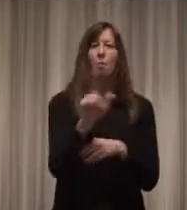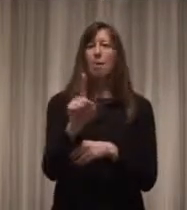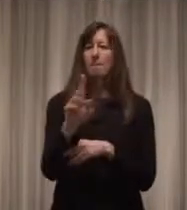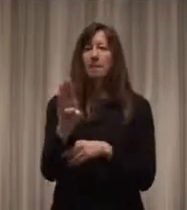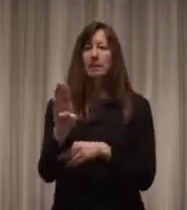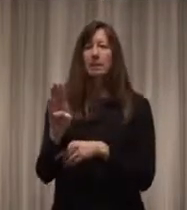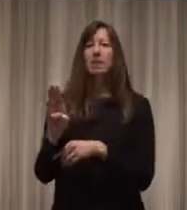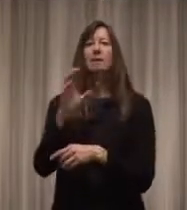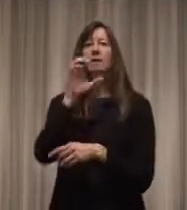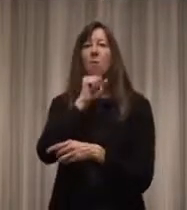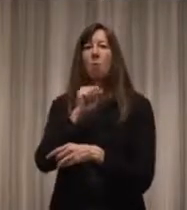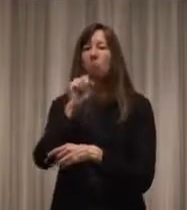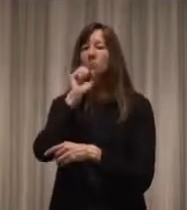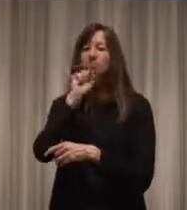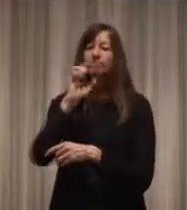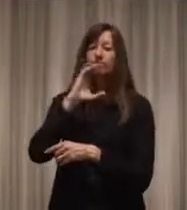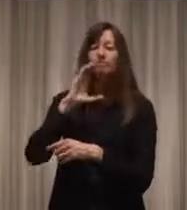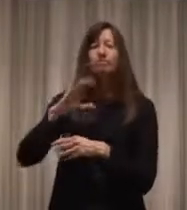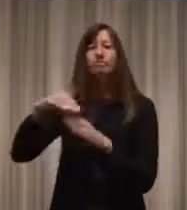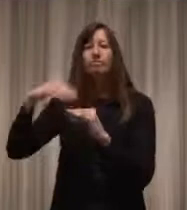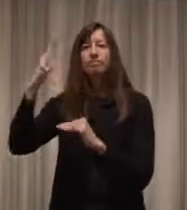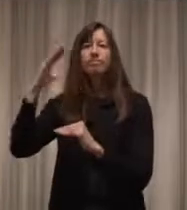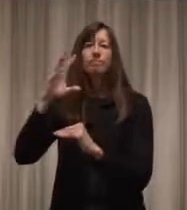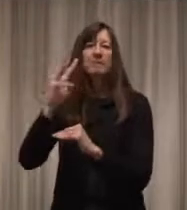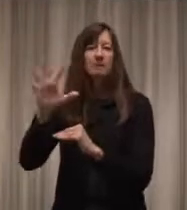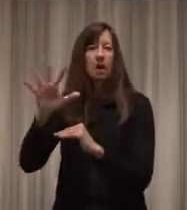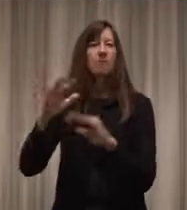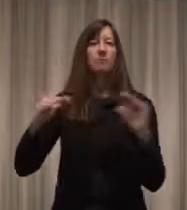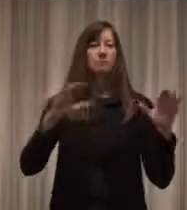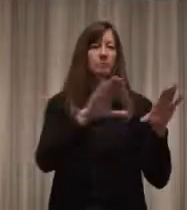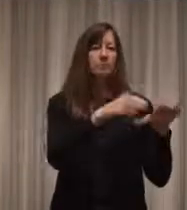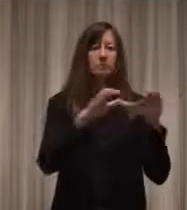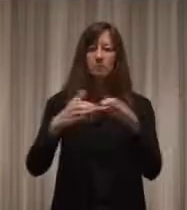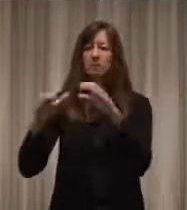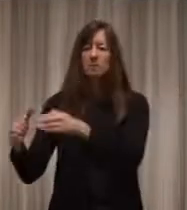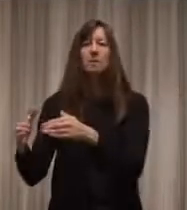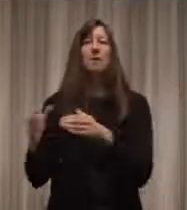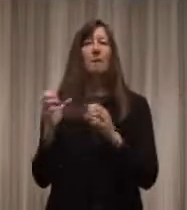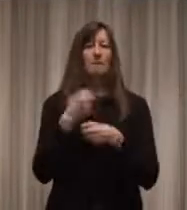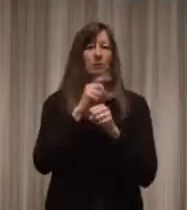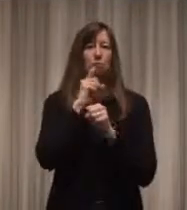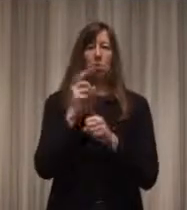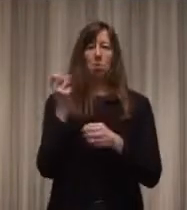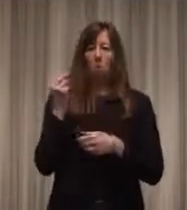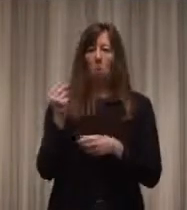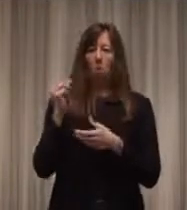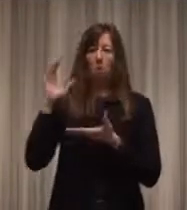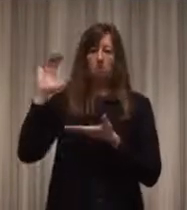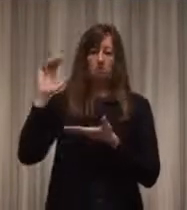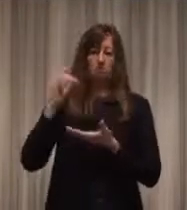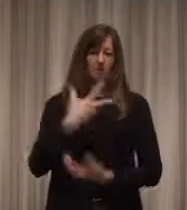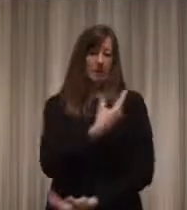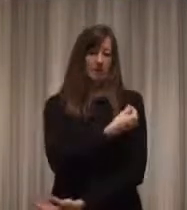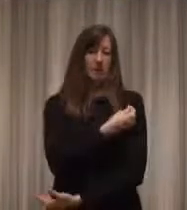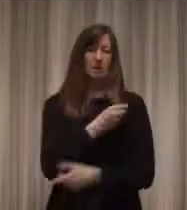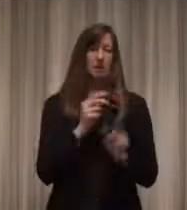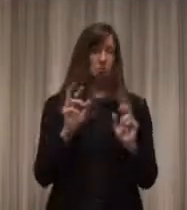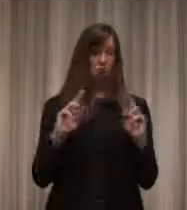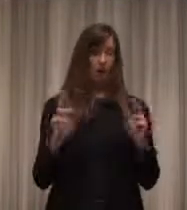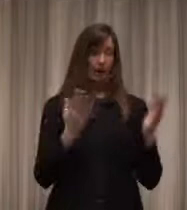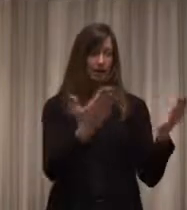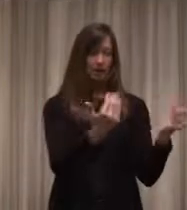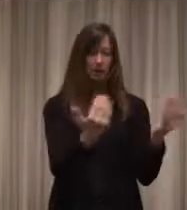proportional share. Then within those pools, what we're doing is making sure geographically, and especially along